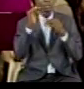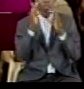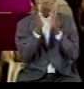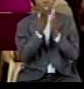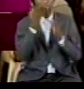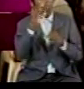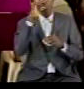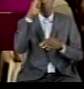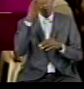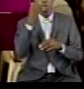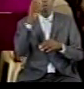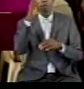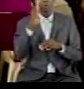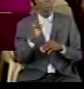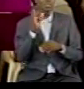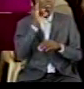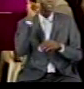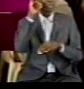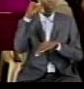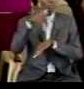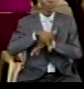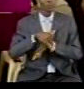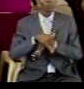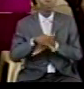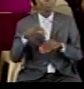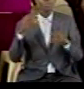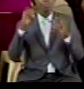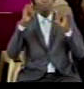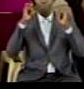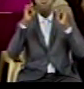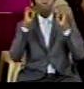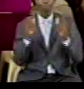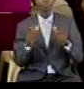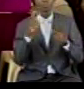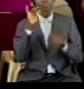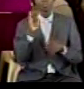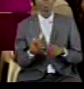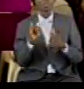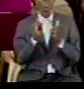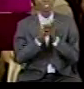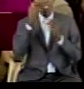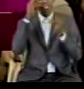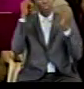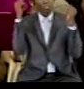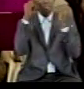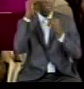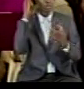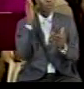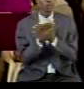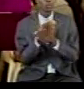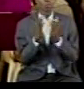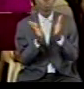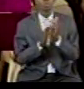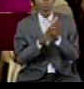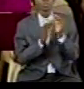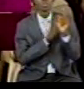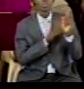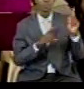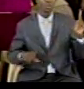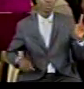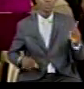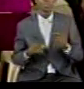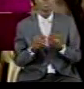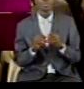God last night, instantaneously, that headache stopped. Praise the Lord.